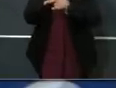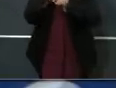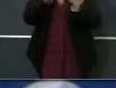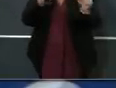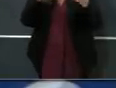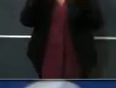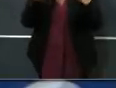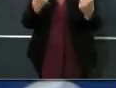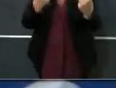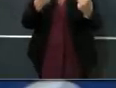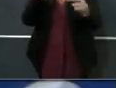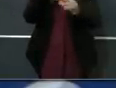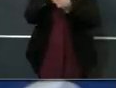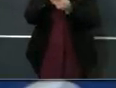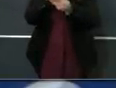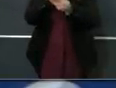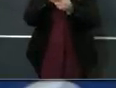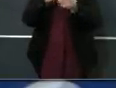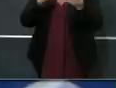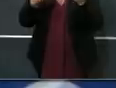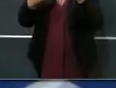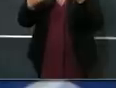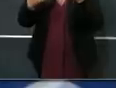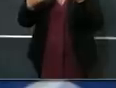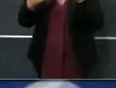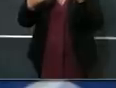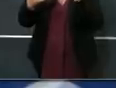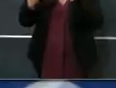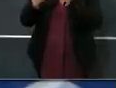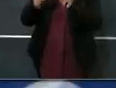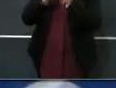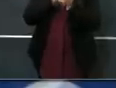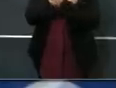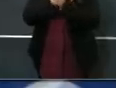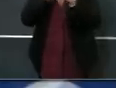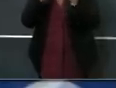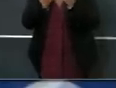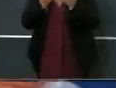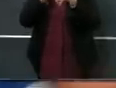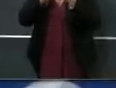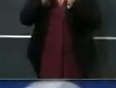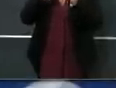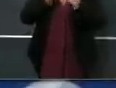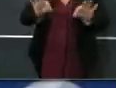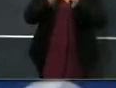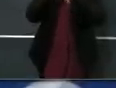stay connected to your loved ones, but physically distanced. Thank you so much.